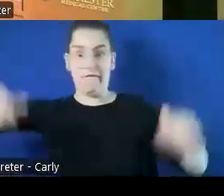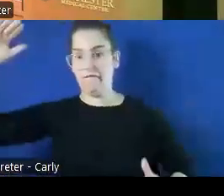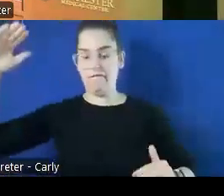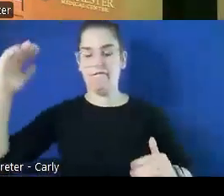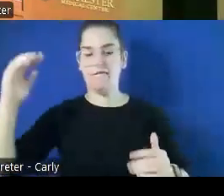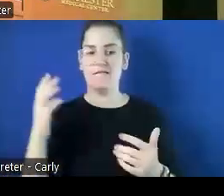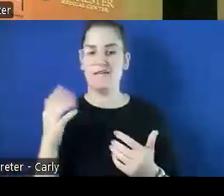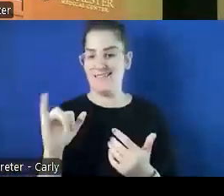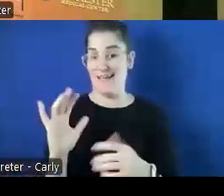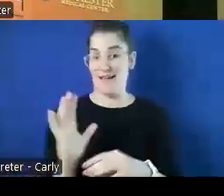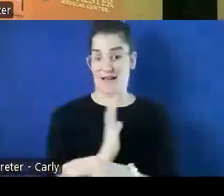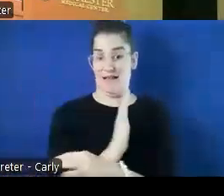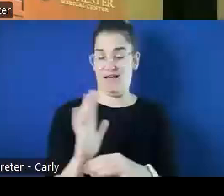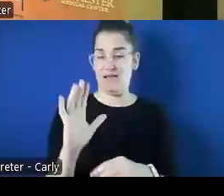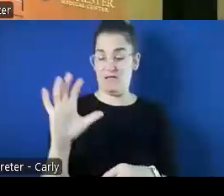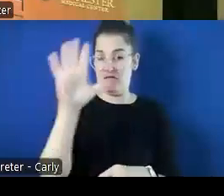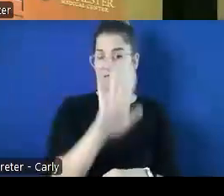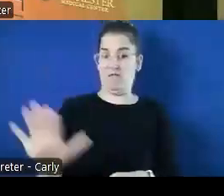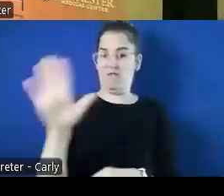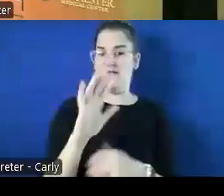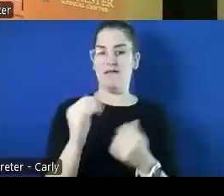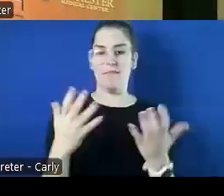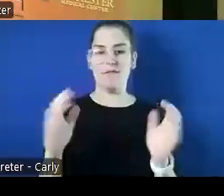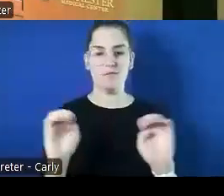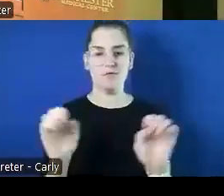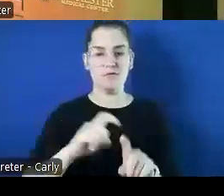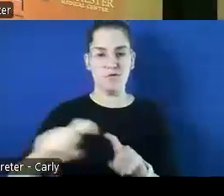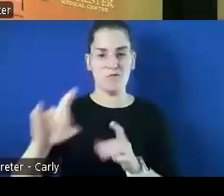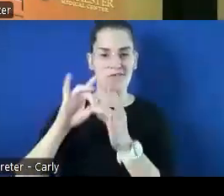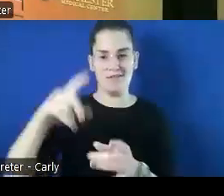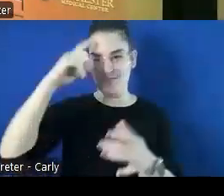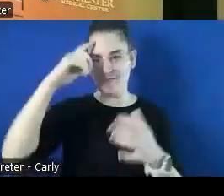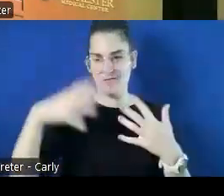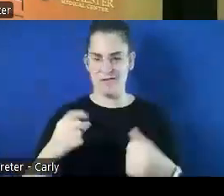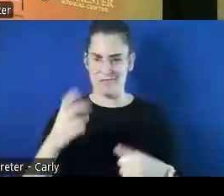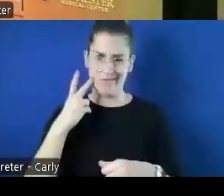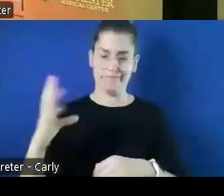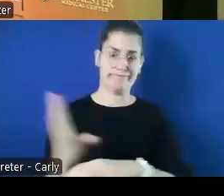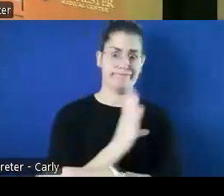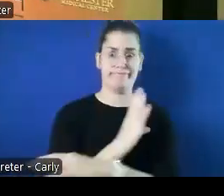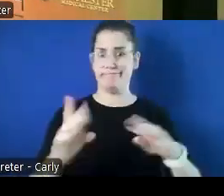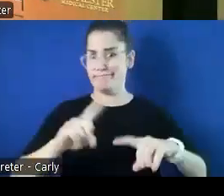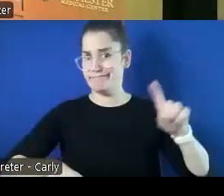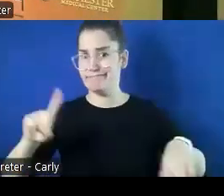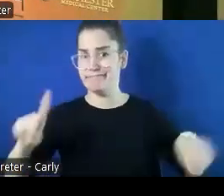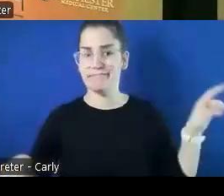estimate of emergency calls that are related to mental health crisis.